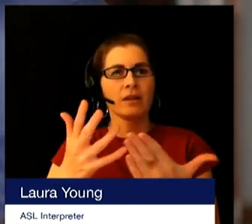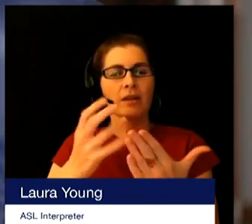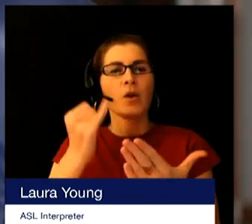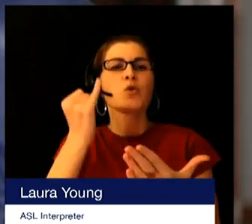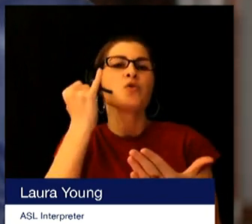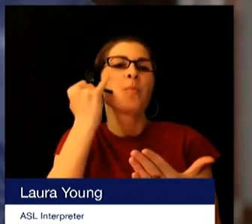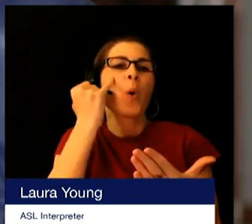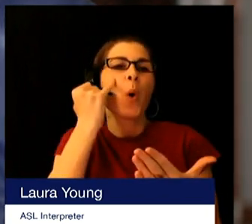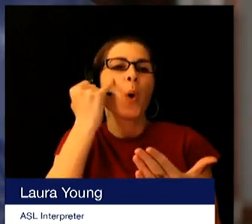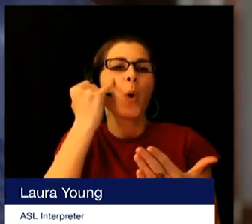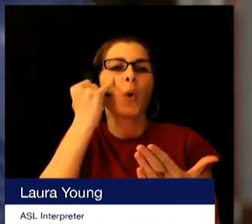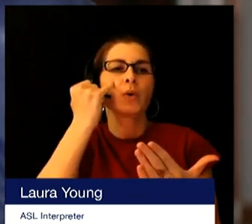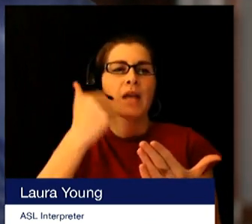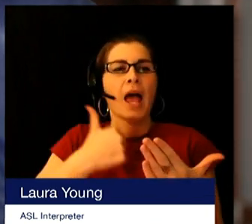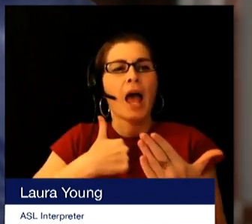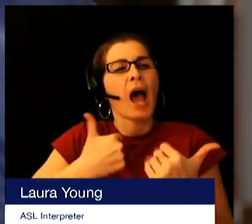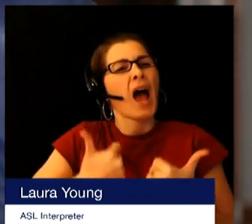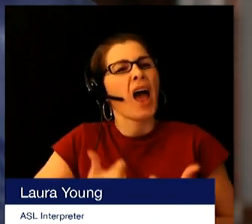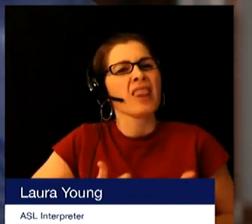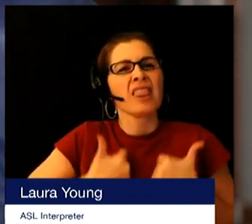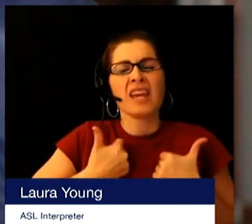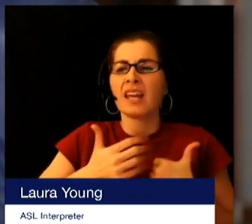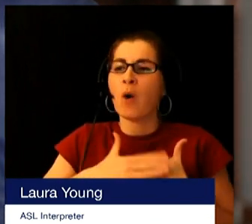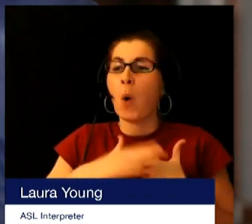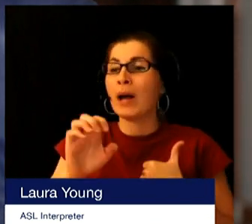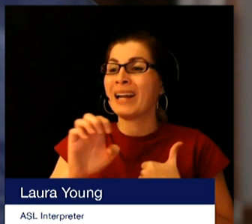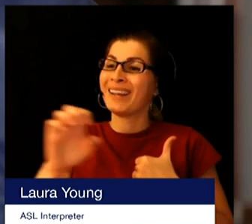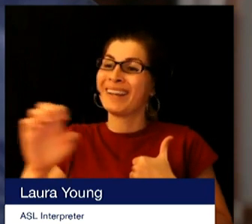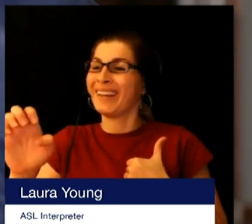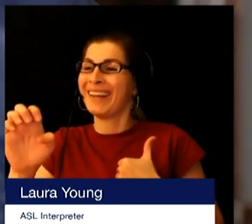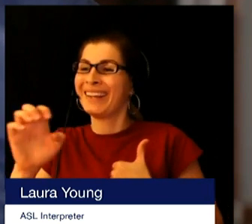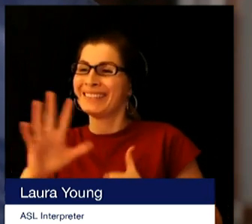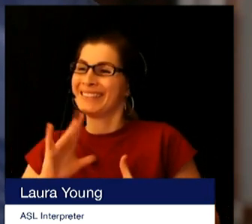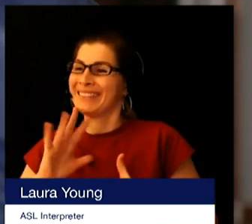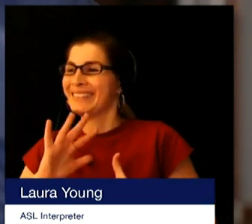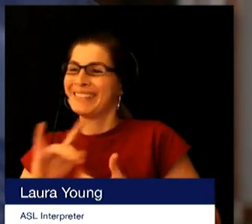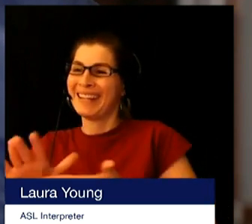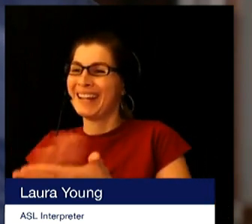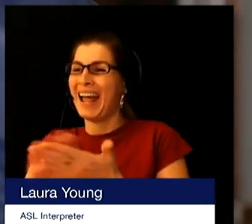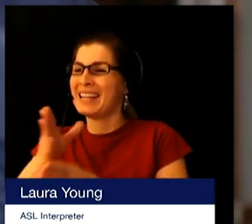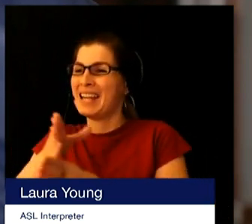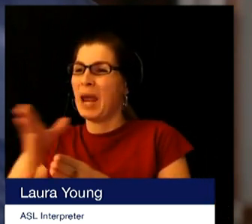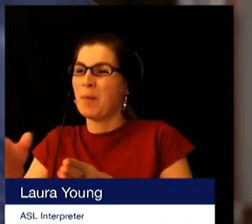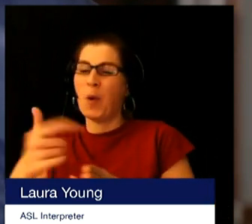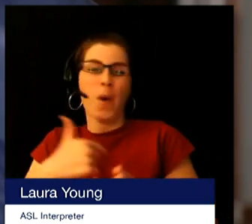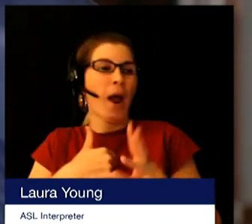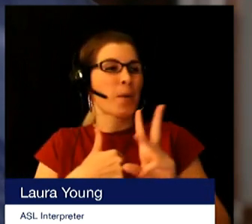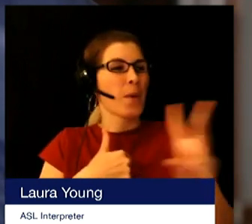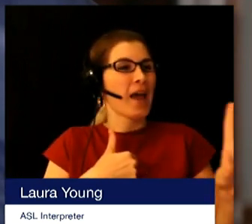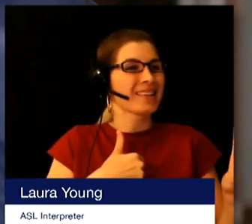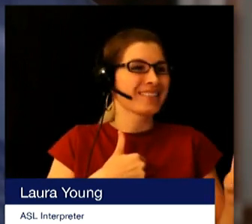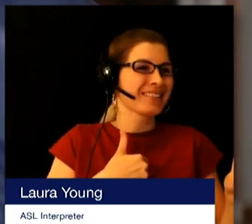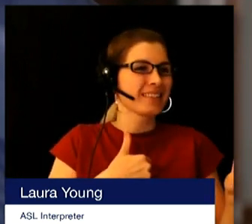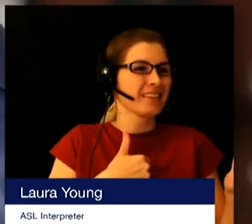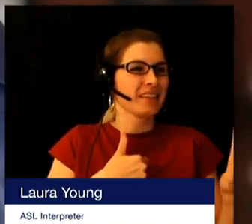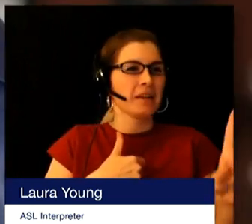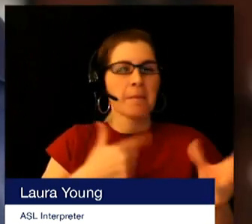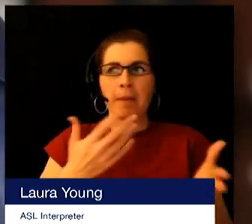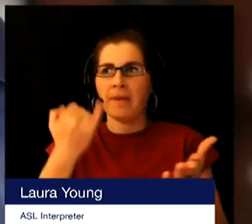neighborhood, but on the west side of my neighborhood, that I probably would have been an officer. That I probably would have been involved in